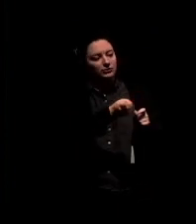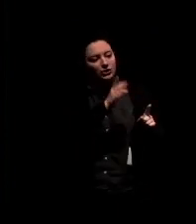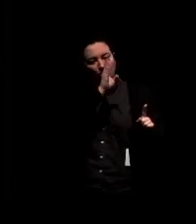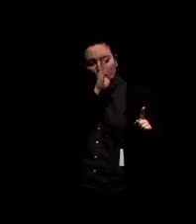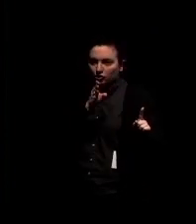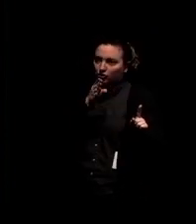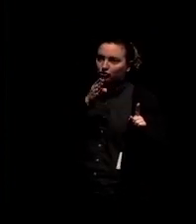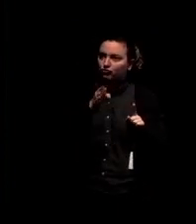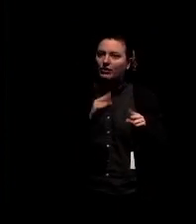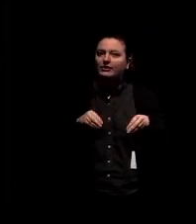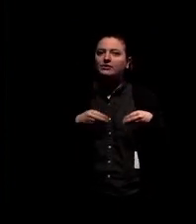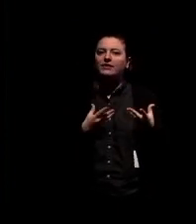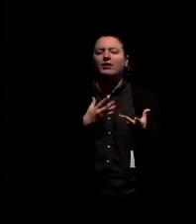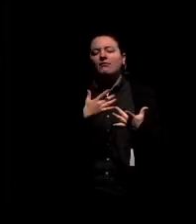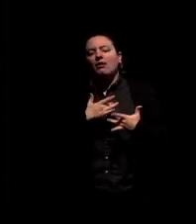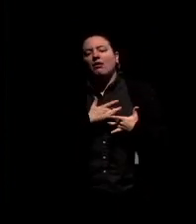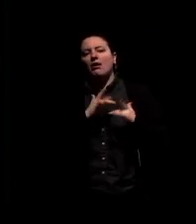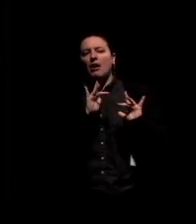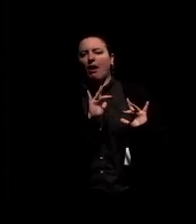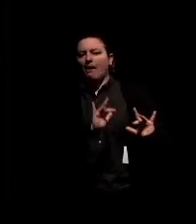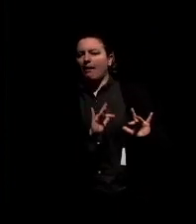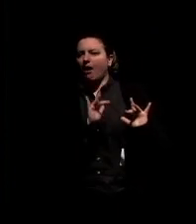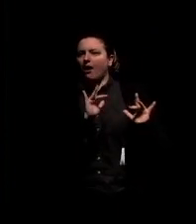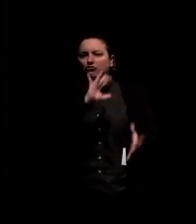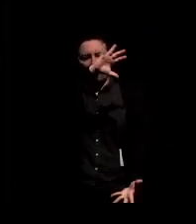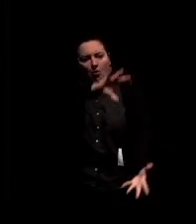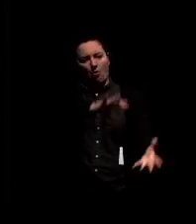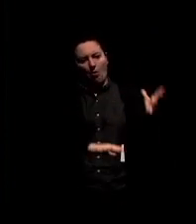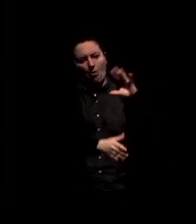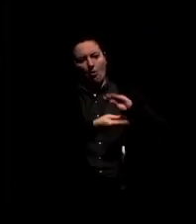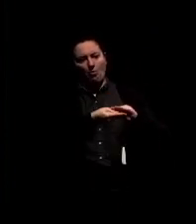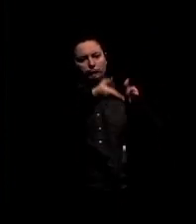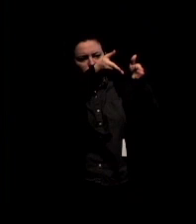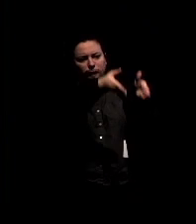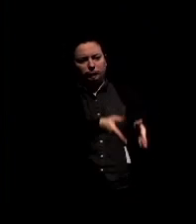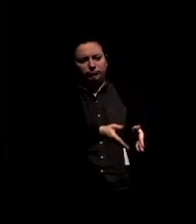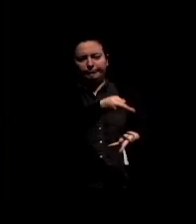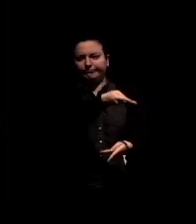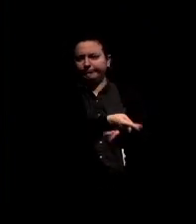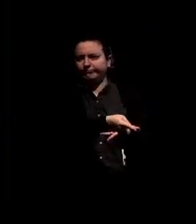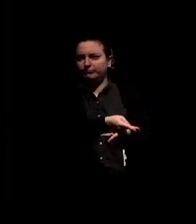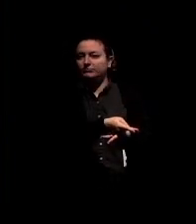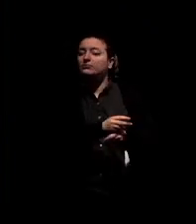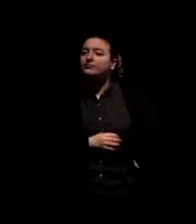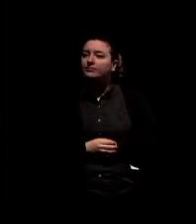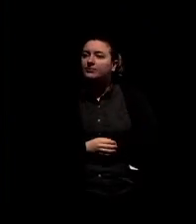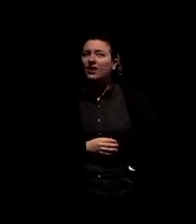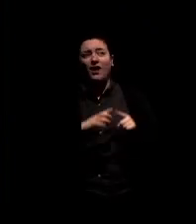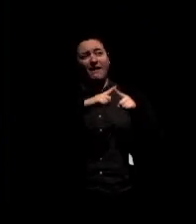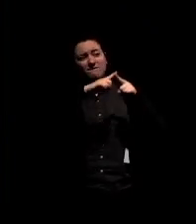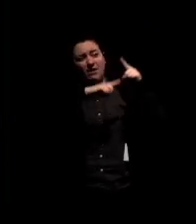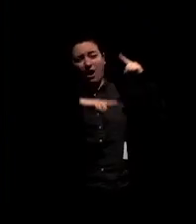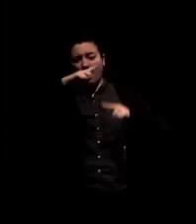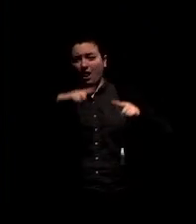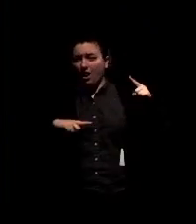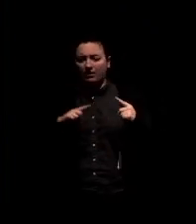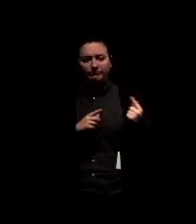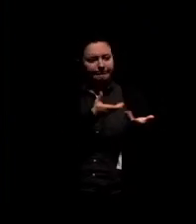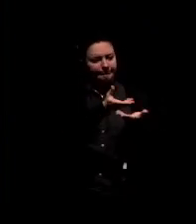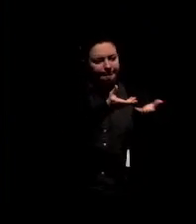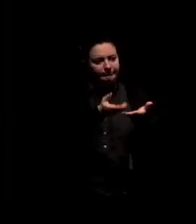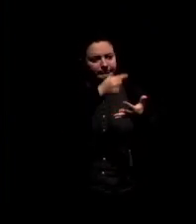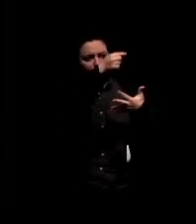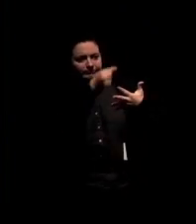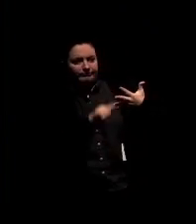whole person care, a wide variety of comprehensive services that address the whole person. But in addition to providing that